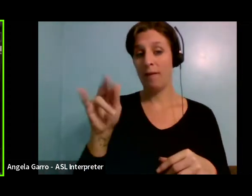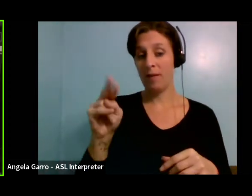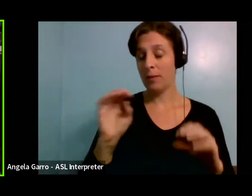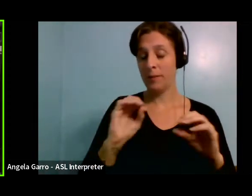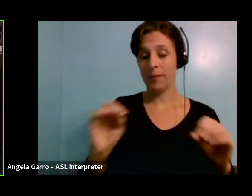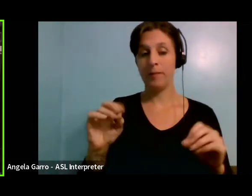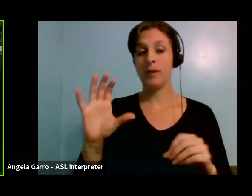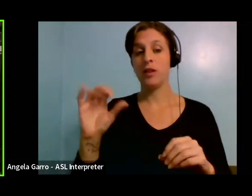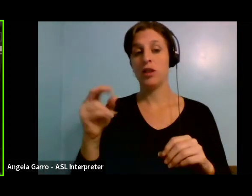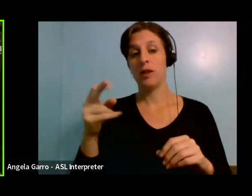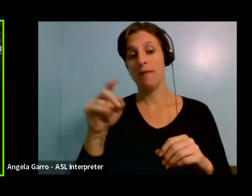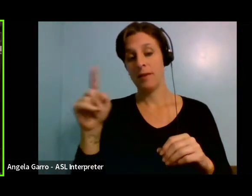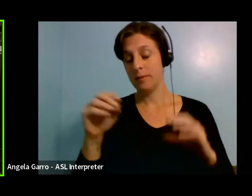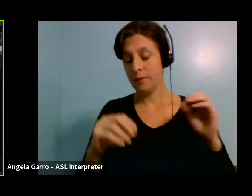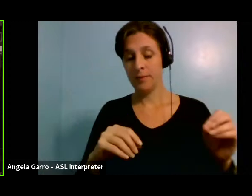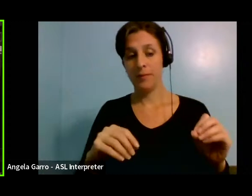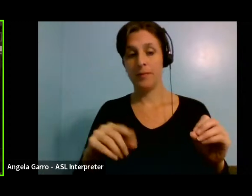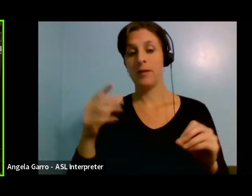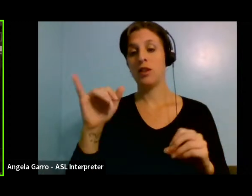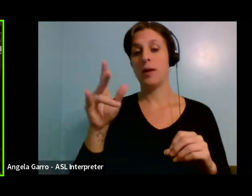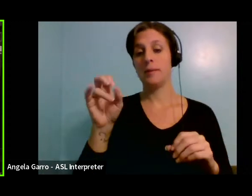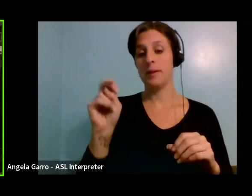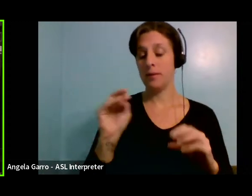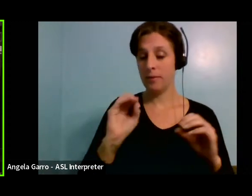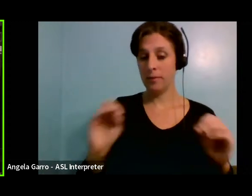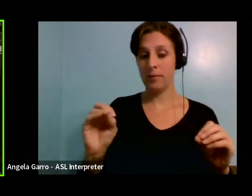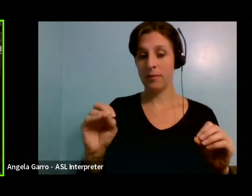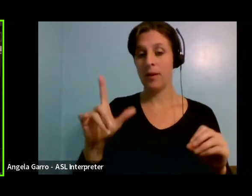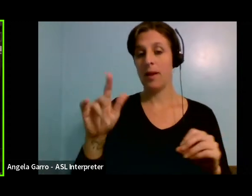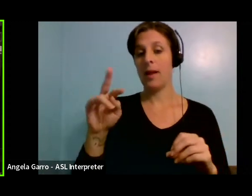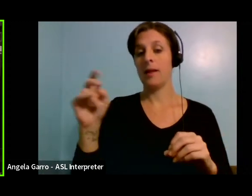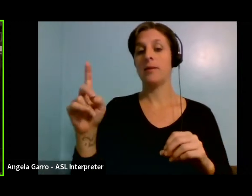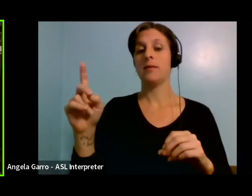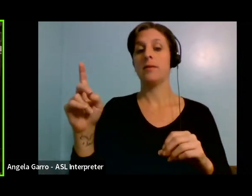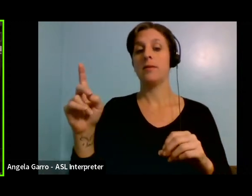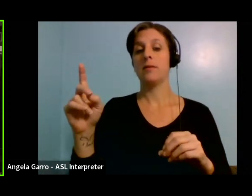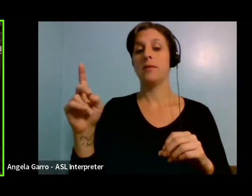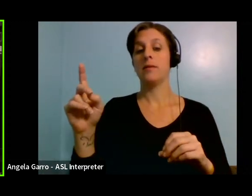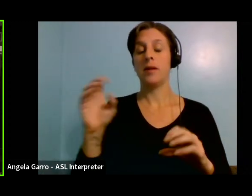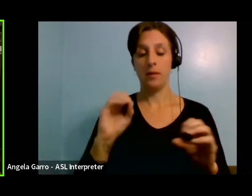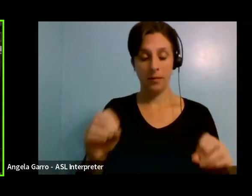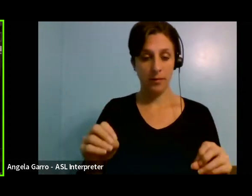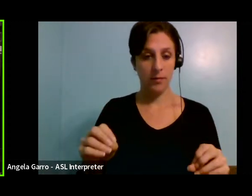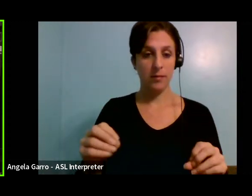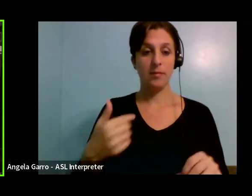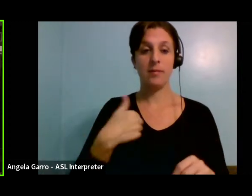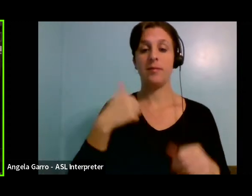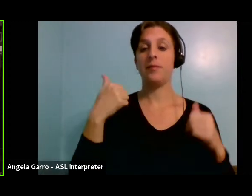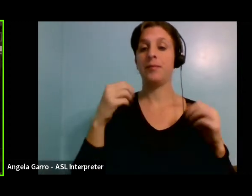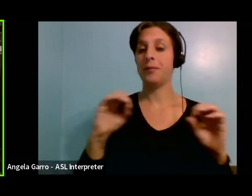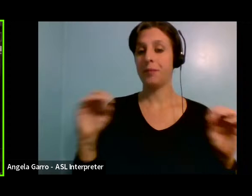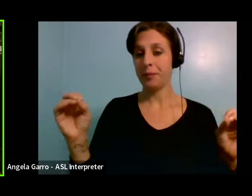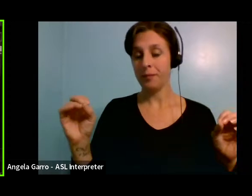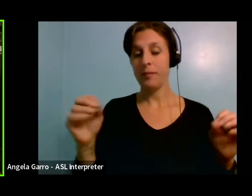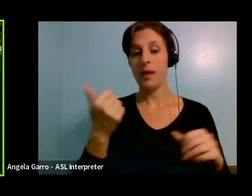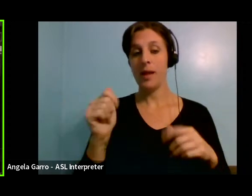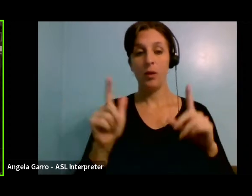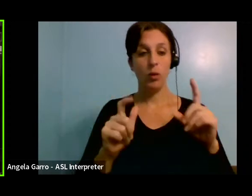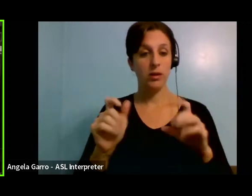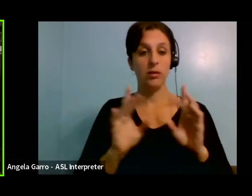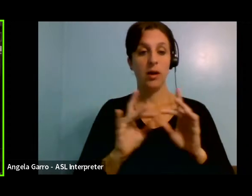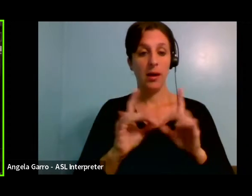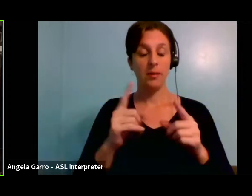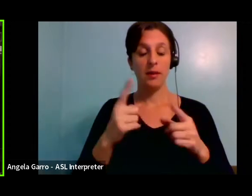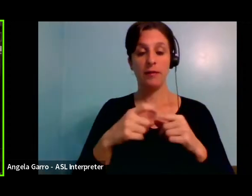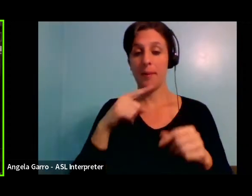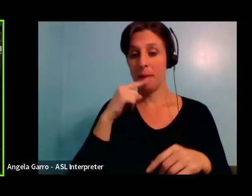trustee Chavez, None. trustee Jacobson, None. trustee Land, None. and I have none. Are there any questions or comments from